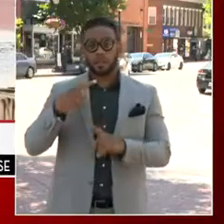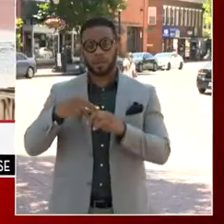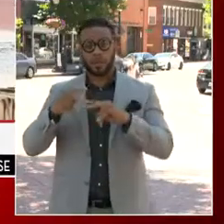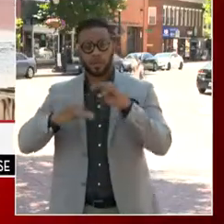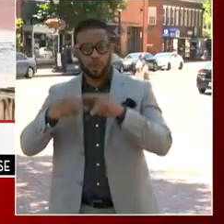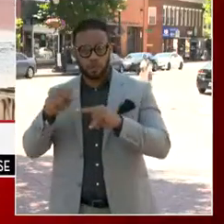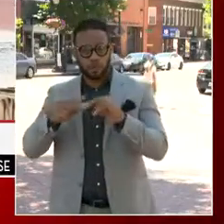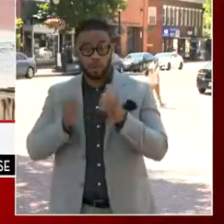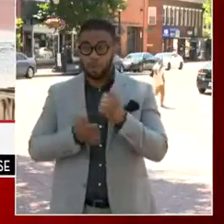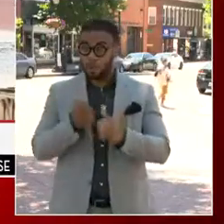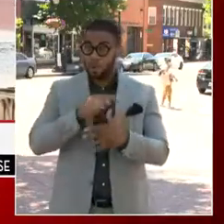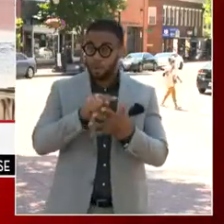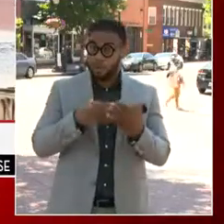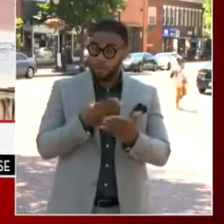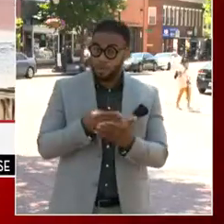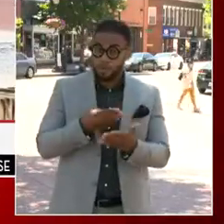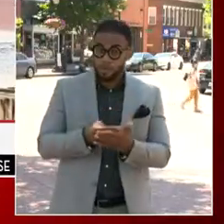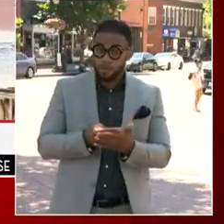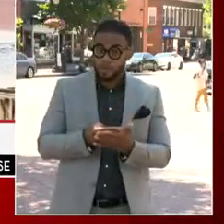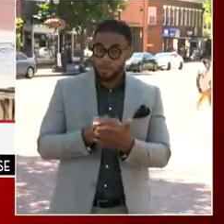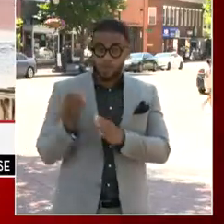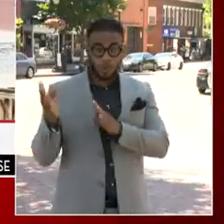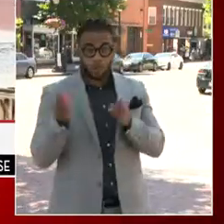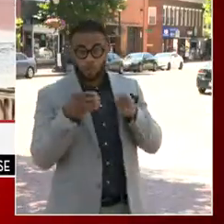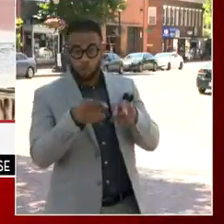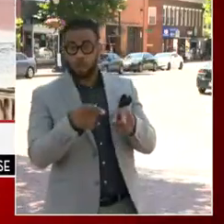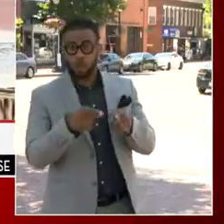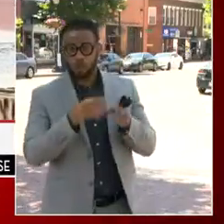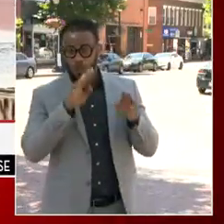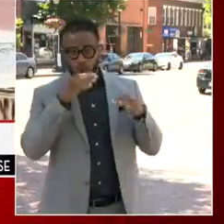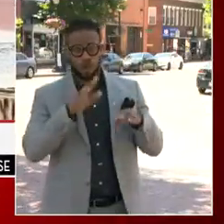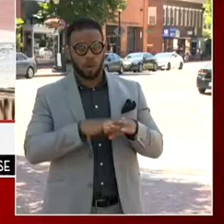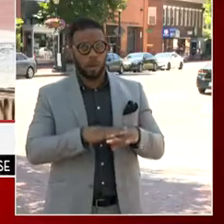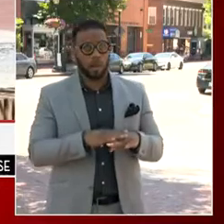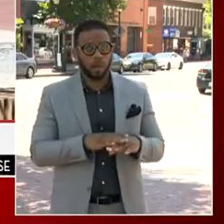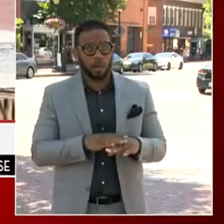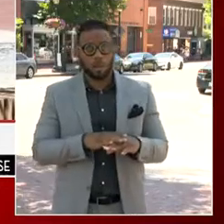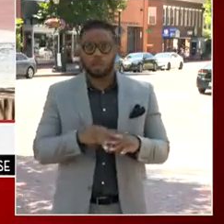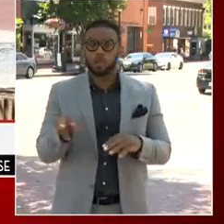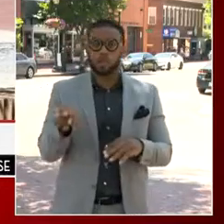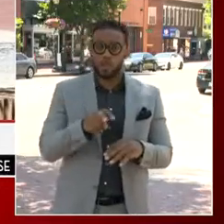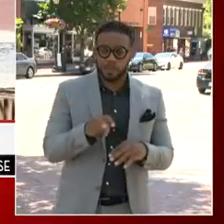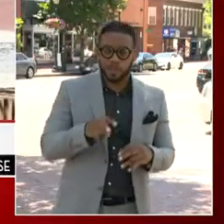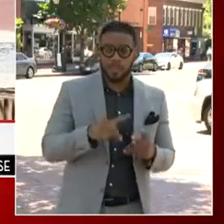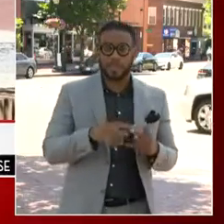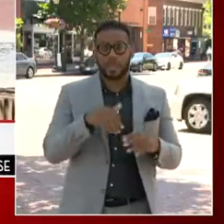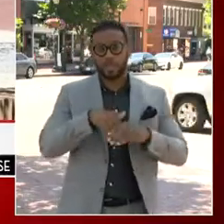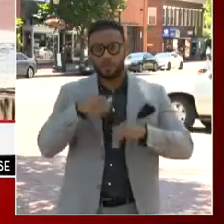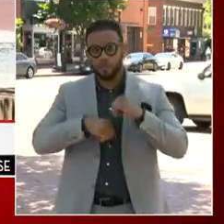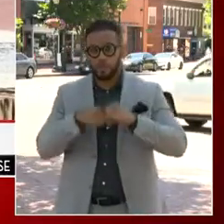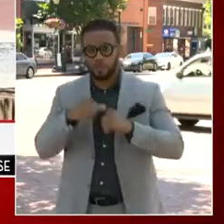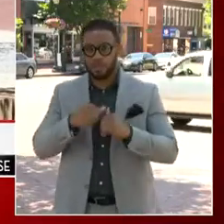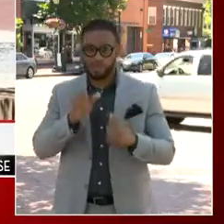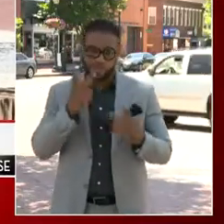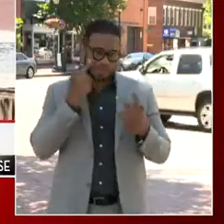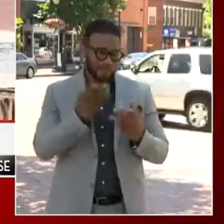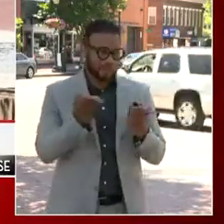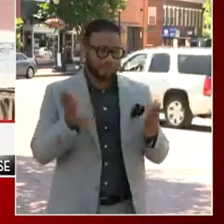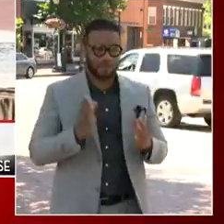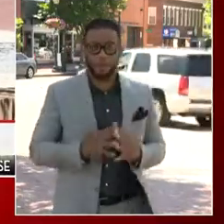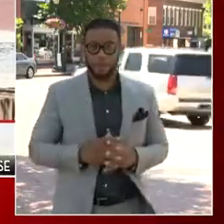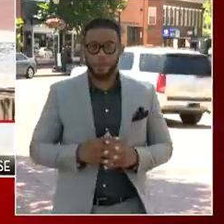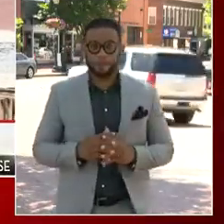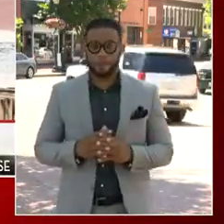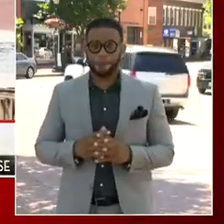and a majority of those funds were focused on transportation and infrastructure, as you can see around